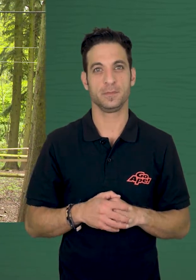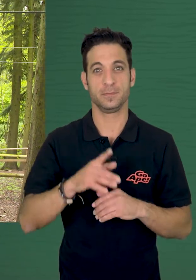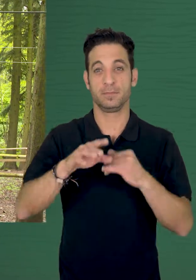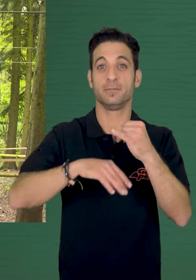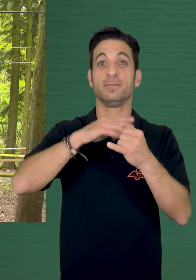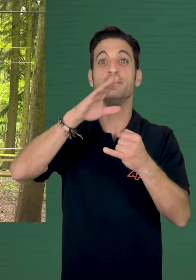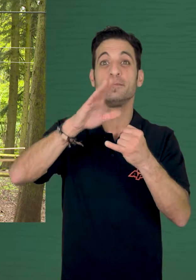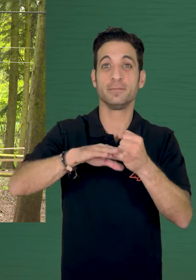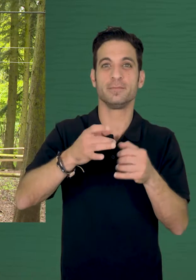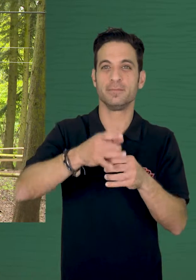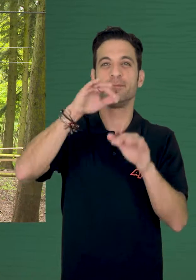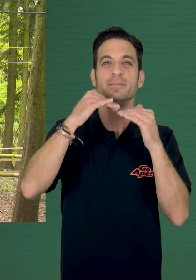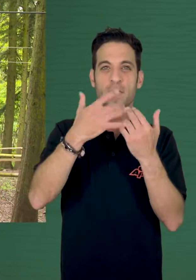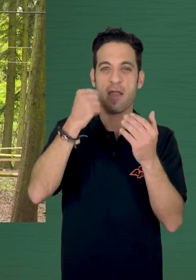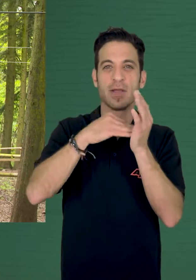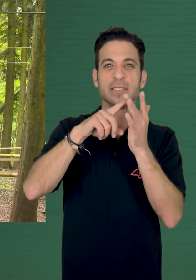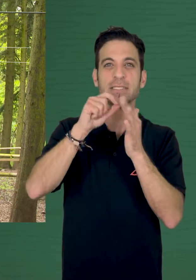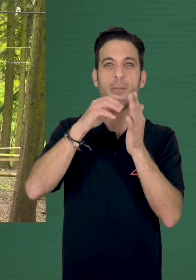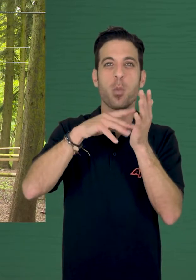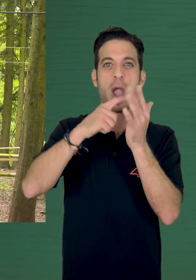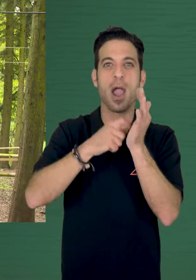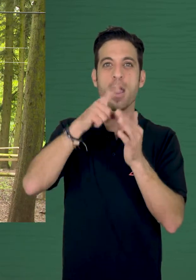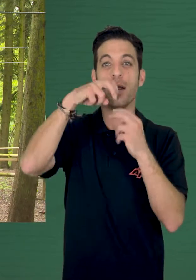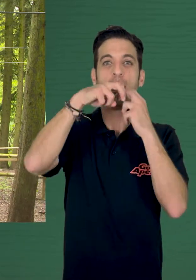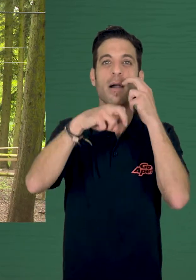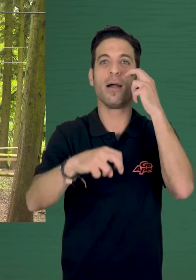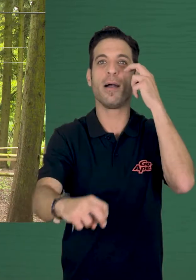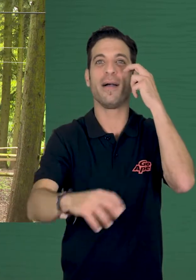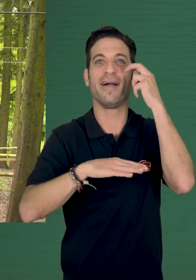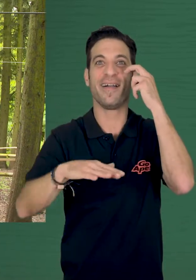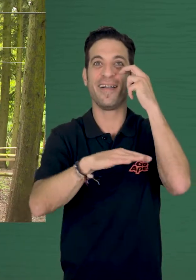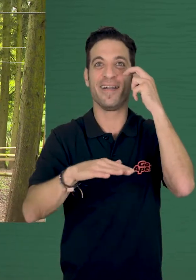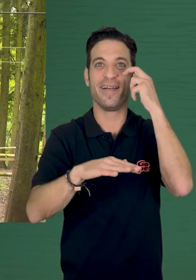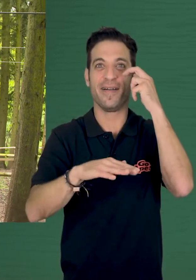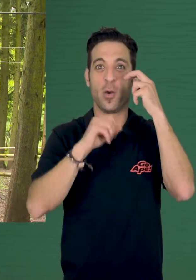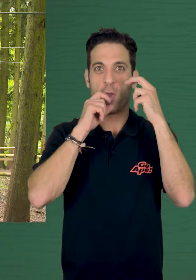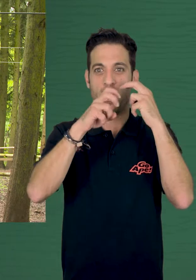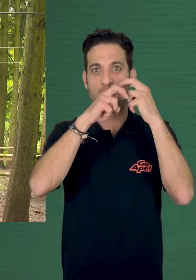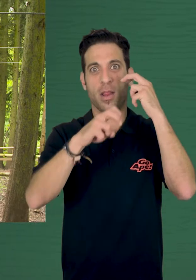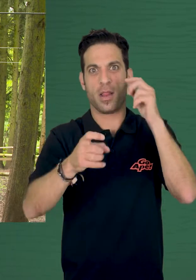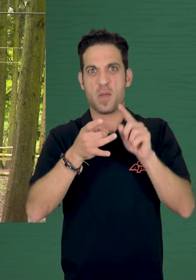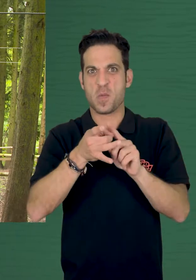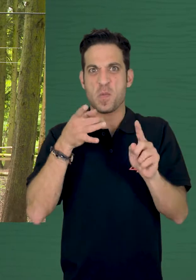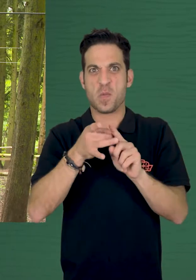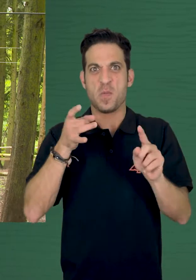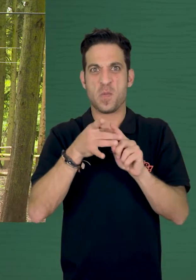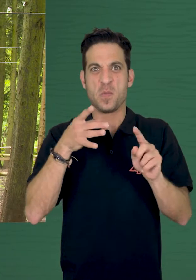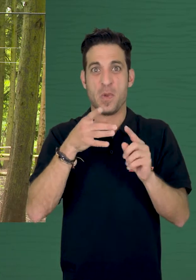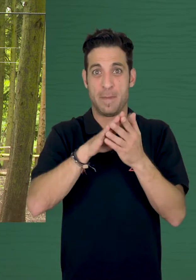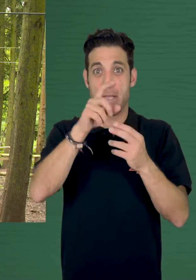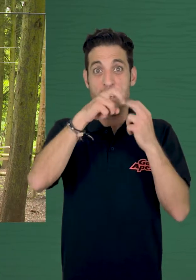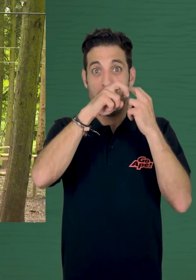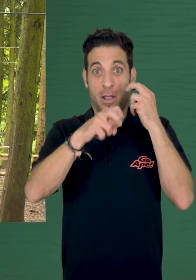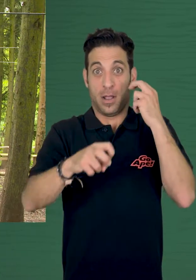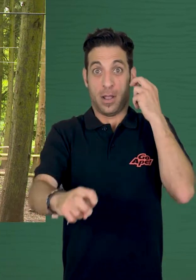So, at the end of every site, we have a zip wire taking you back down to the forest floor. As you go down, you will pick up speed. You land at a